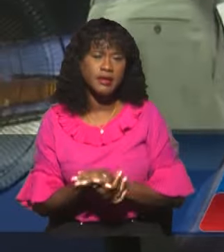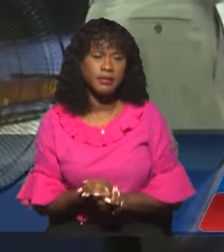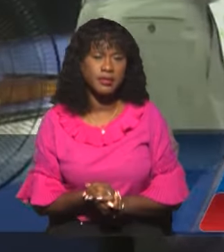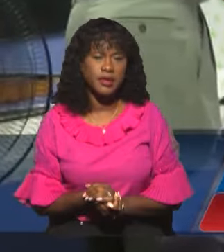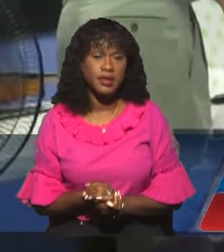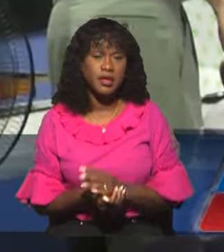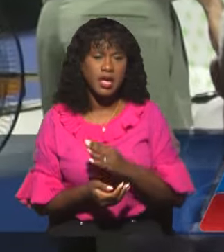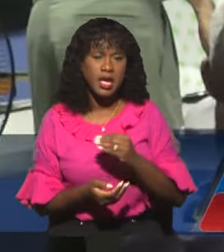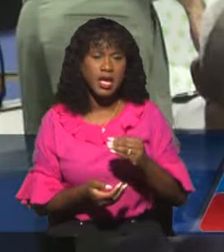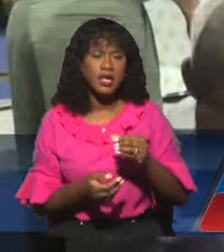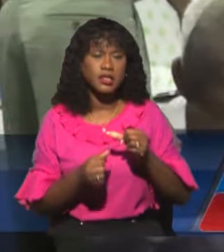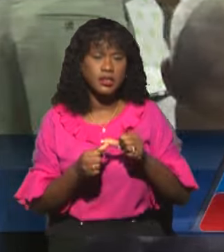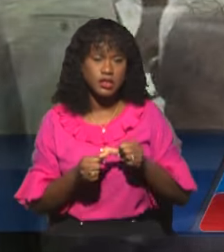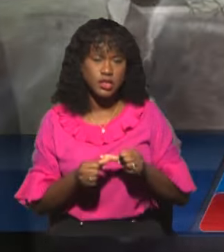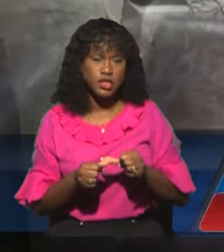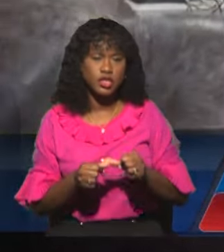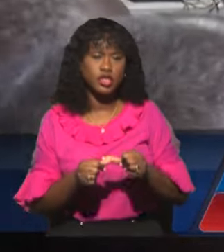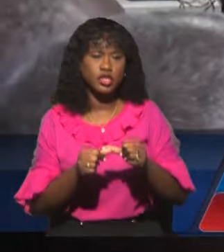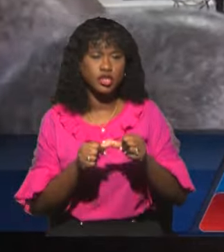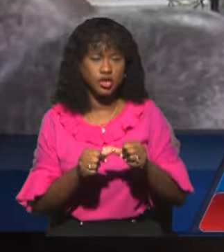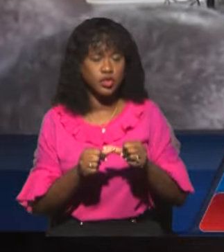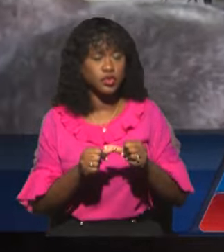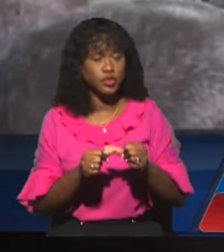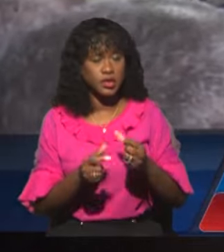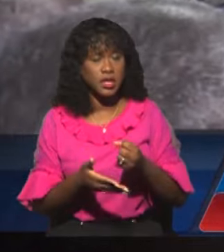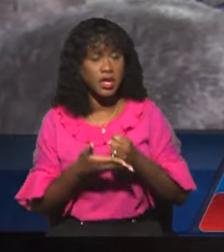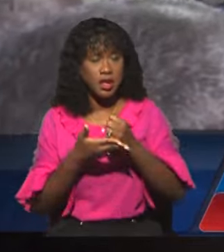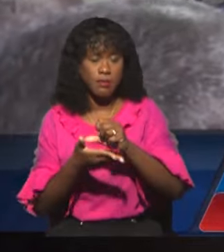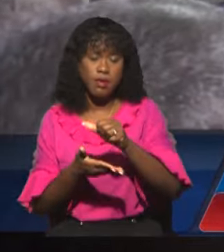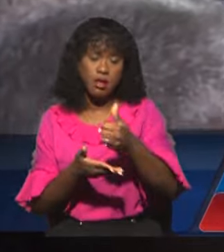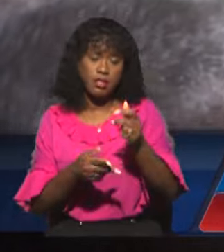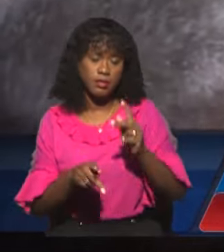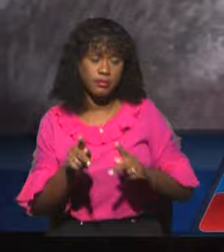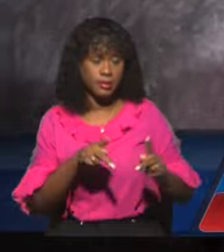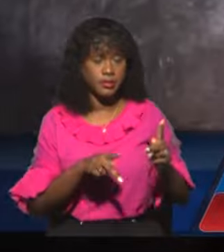in so doing keeping their charitable dreams alive. Jason John, TTT News.